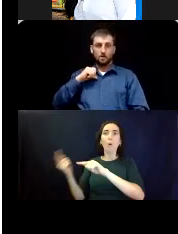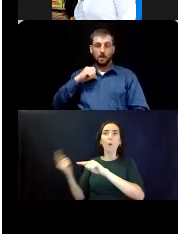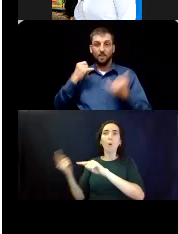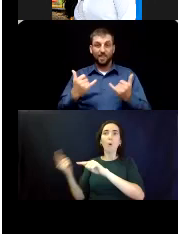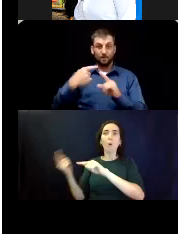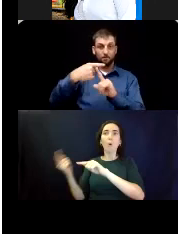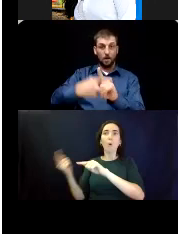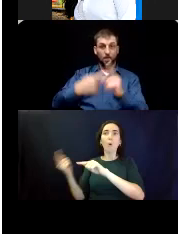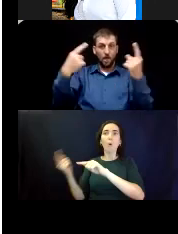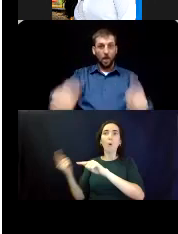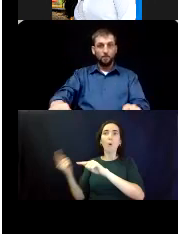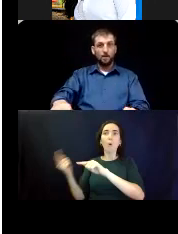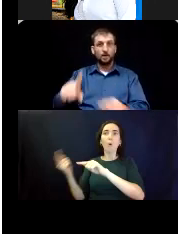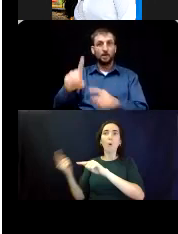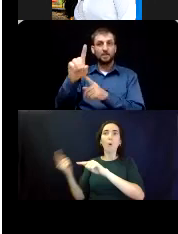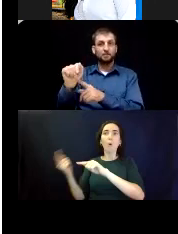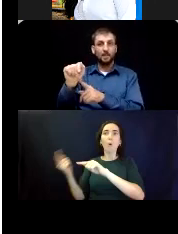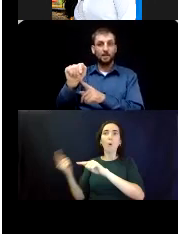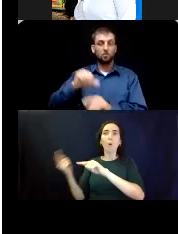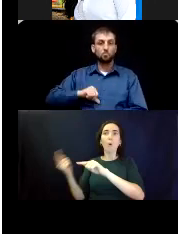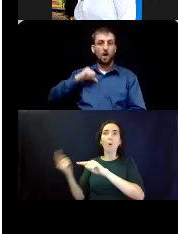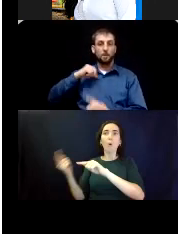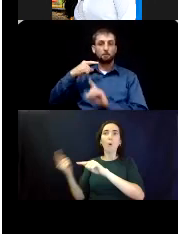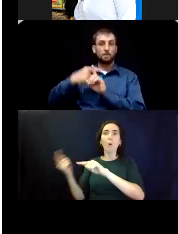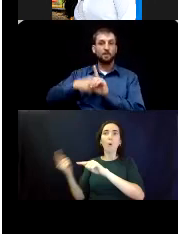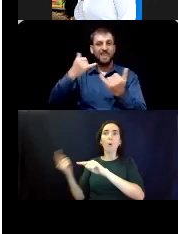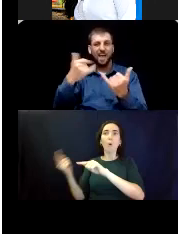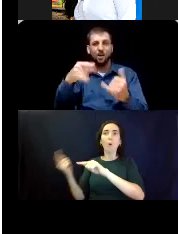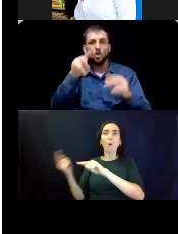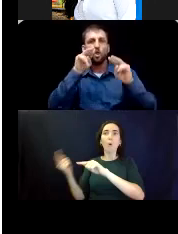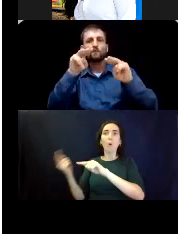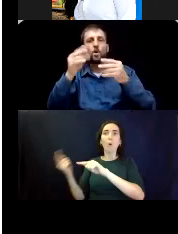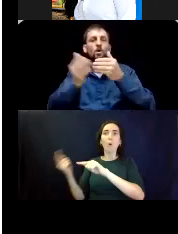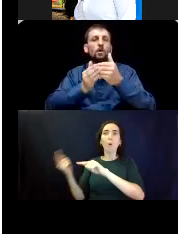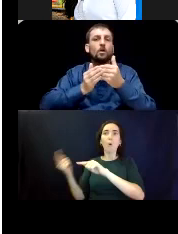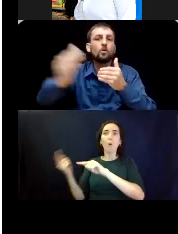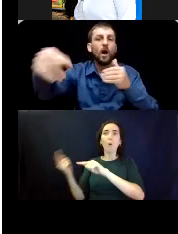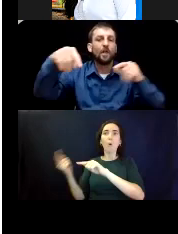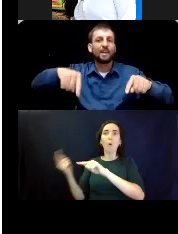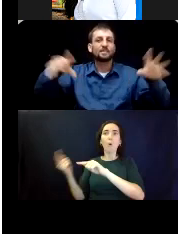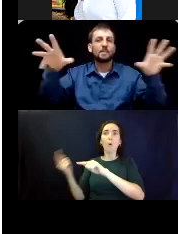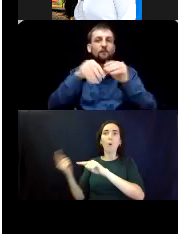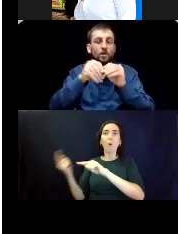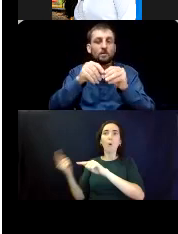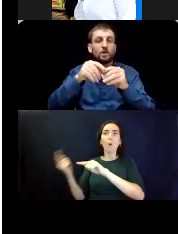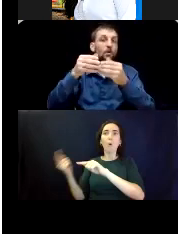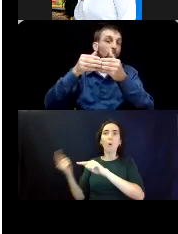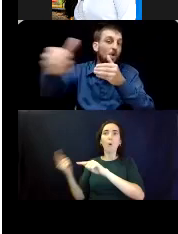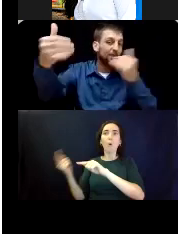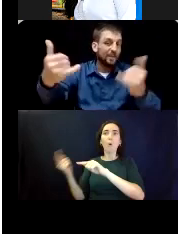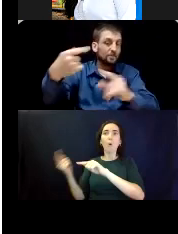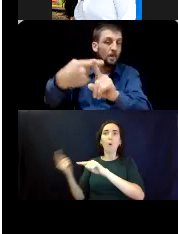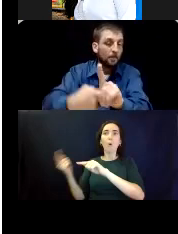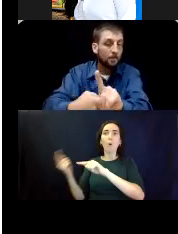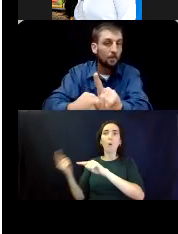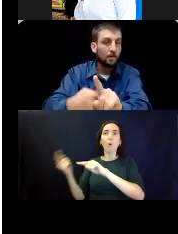So as you look forward to the rest of this conference and the rest of this month, keep our history and our culture in mind, and the